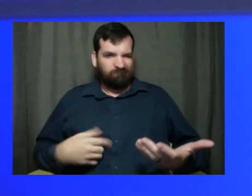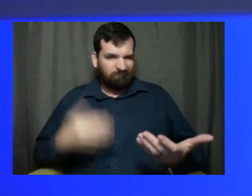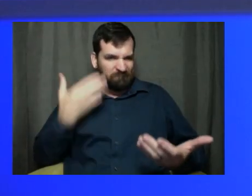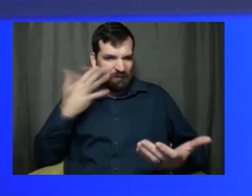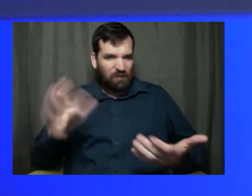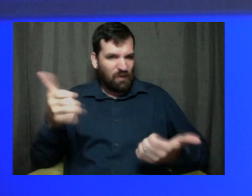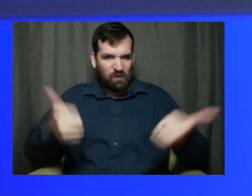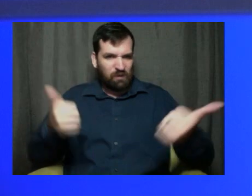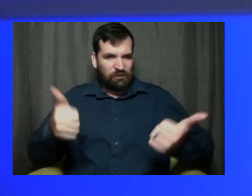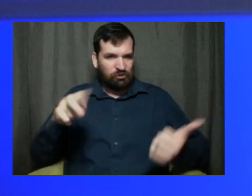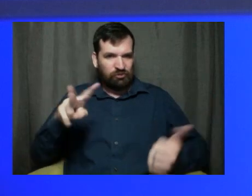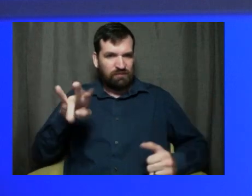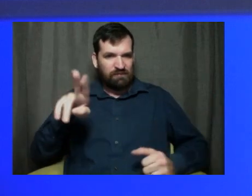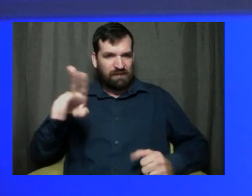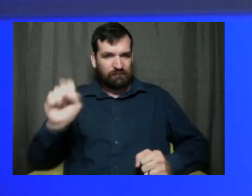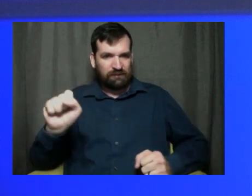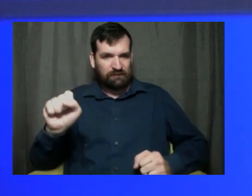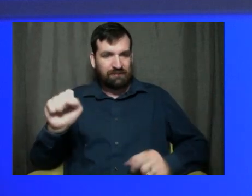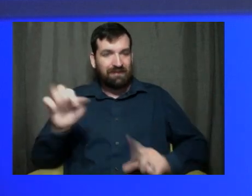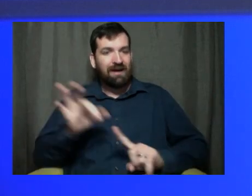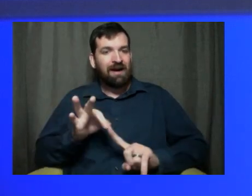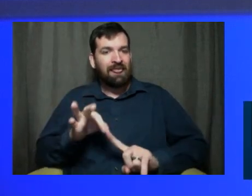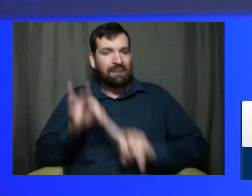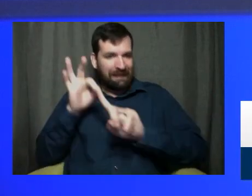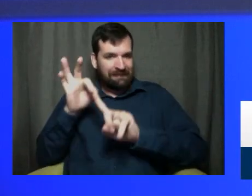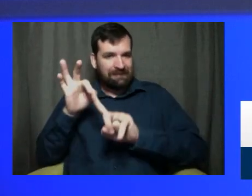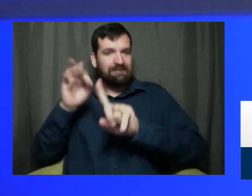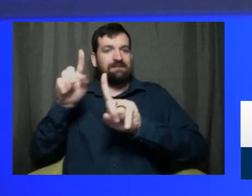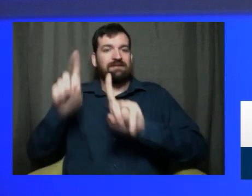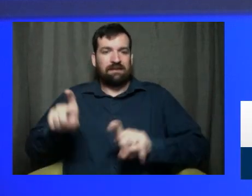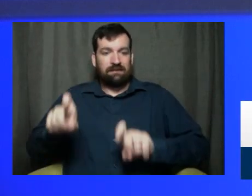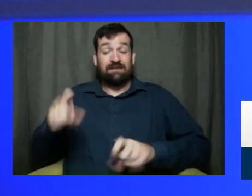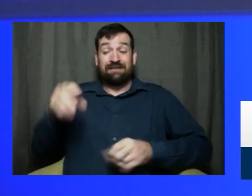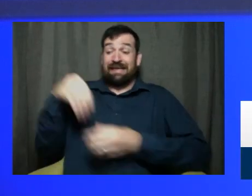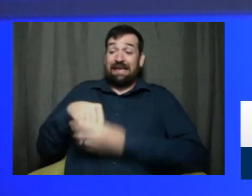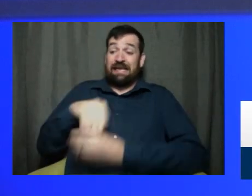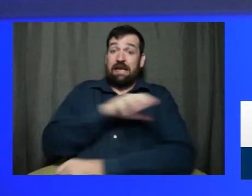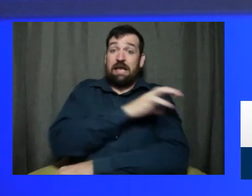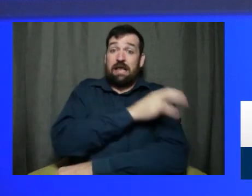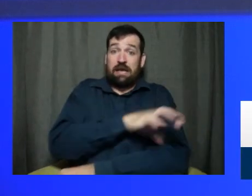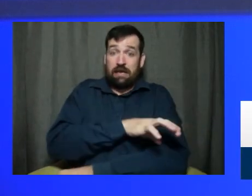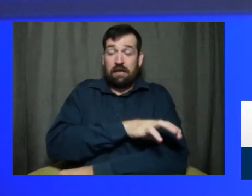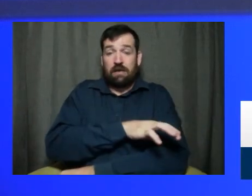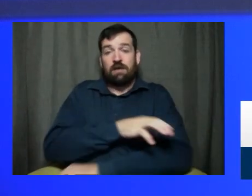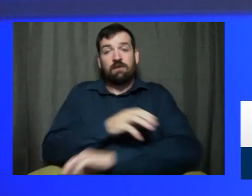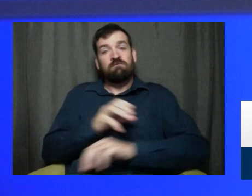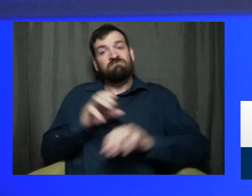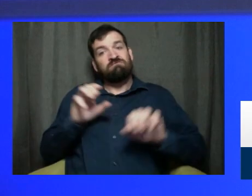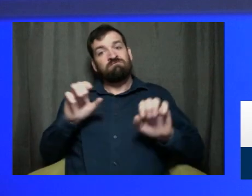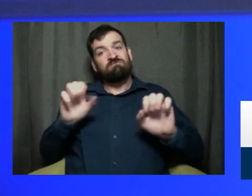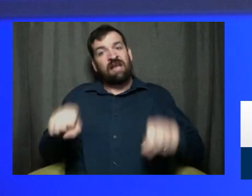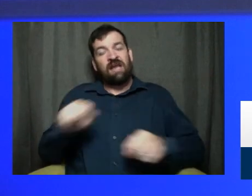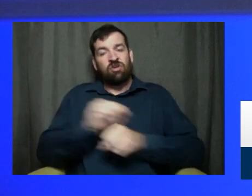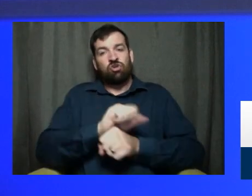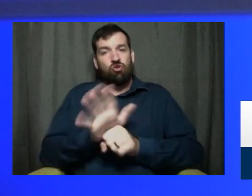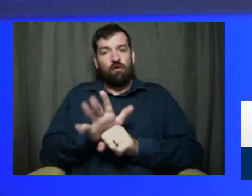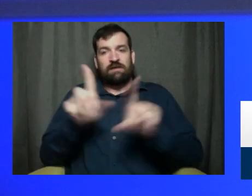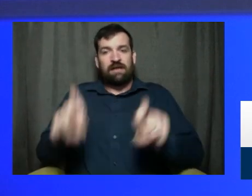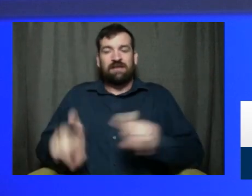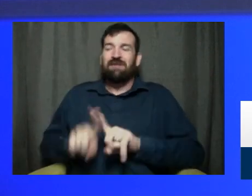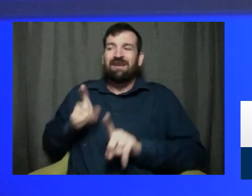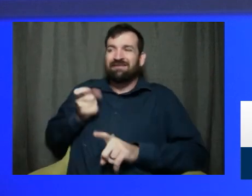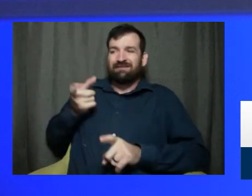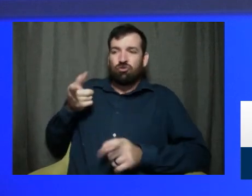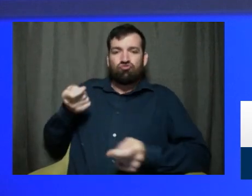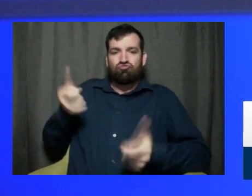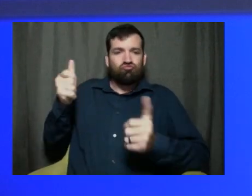baby has or a child has unless we do a specific test. In the clinic, we can do COVID tests, but we don't do rapid COVID tests, so they don't come back right